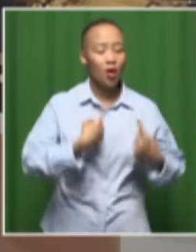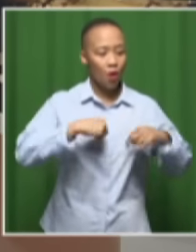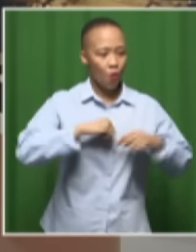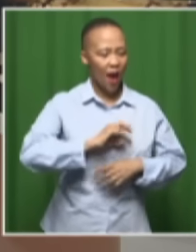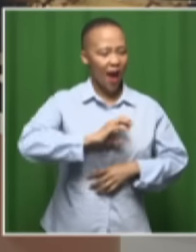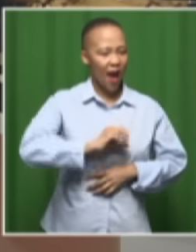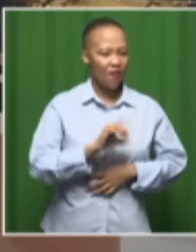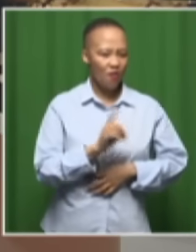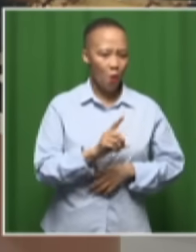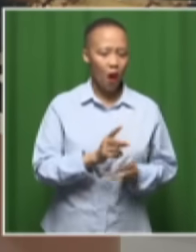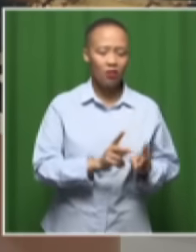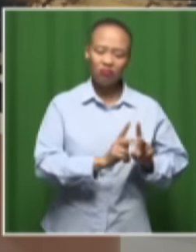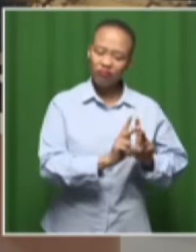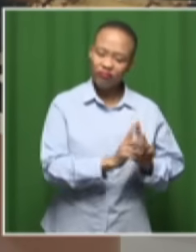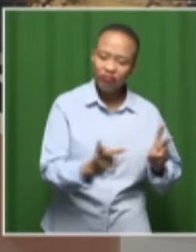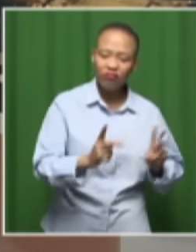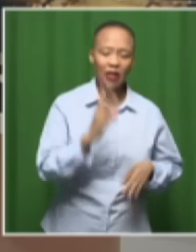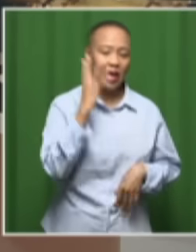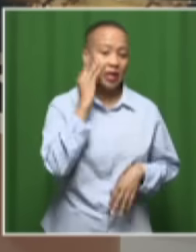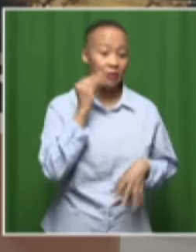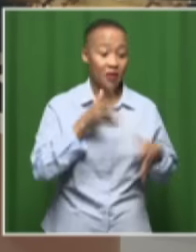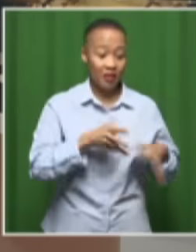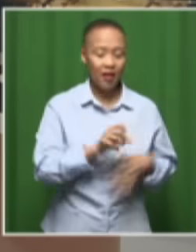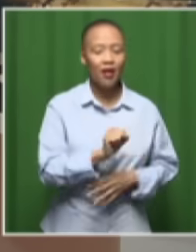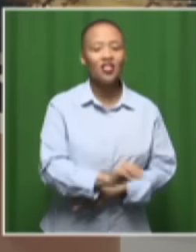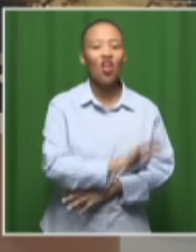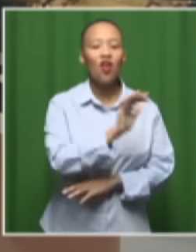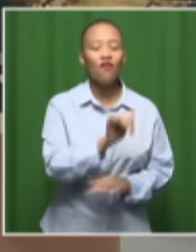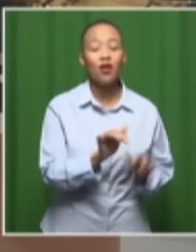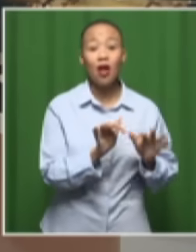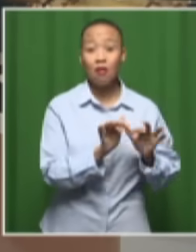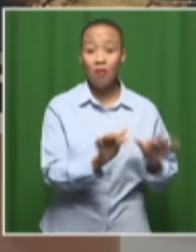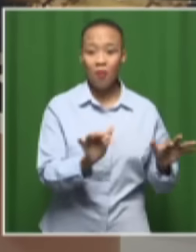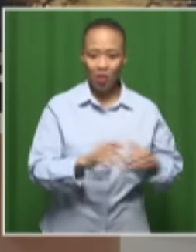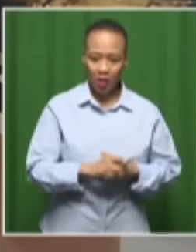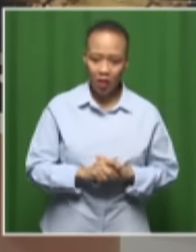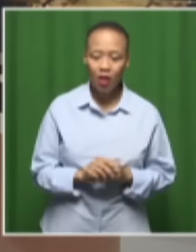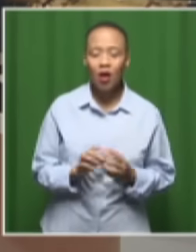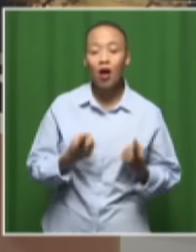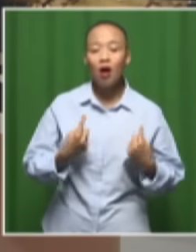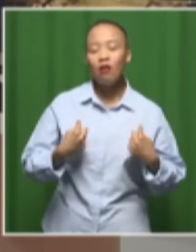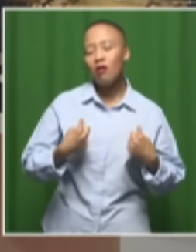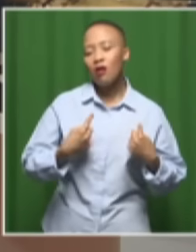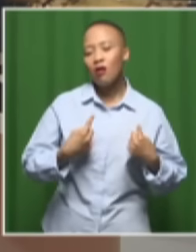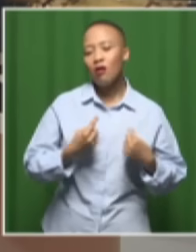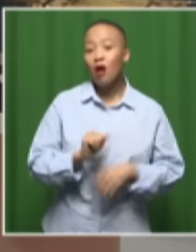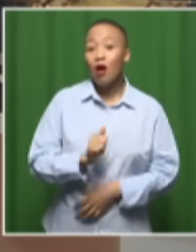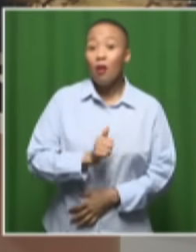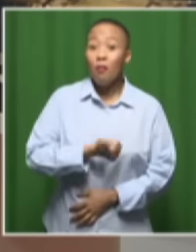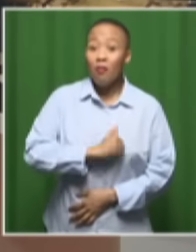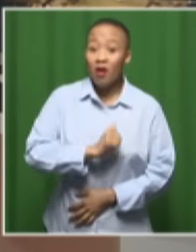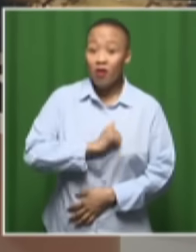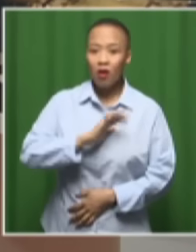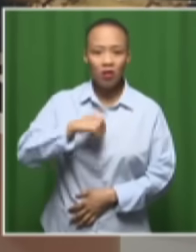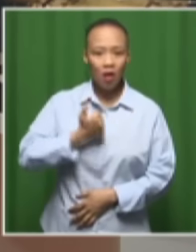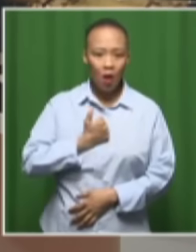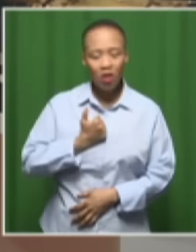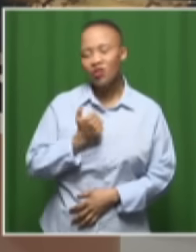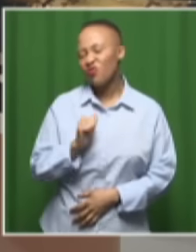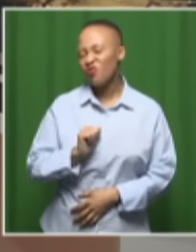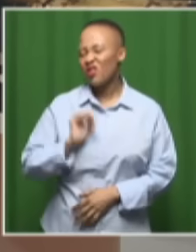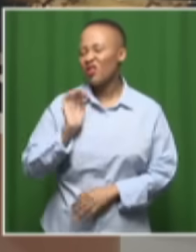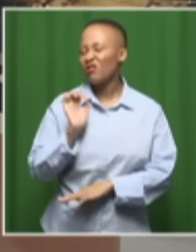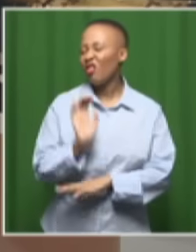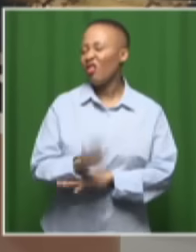different experiences as South African. I mean, and those of us that are privileged really must never take it for granted, because